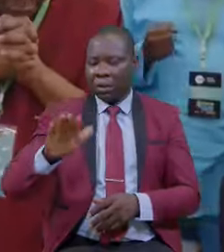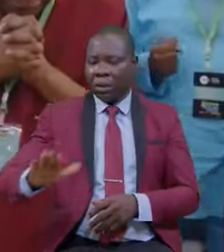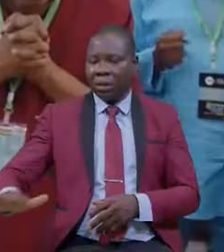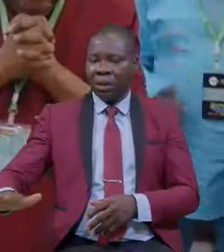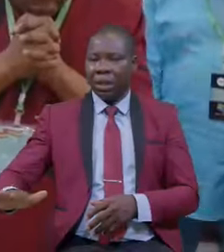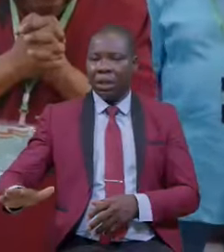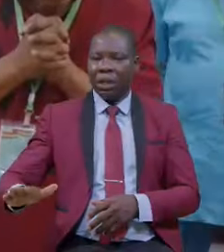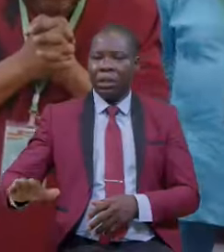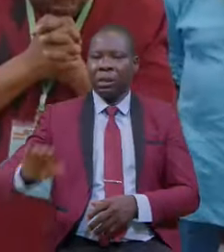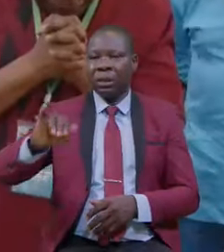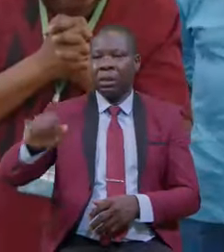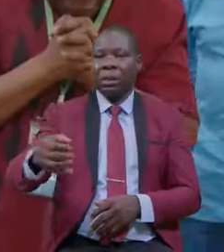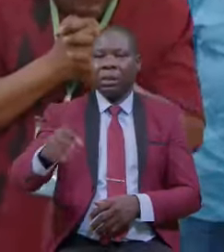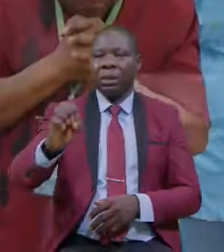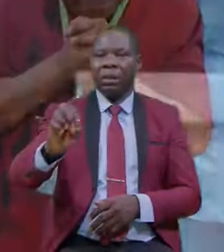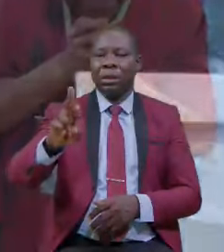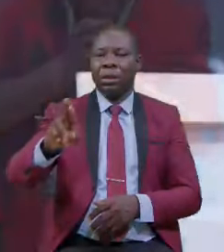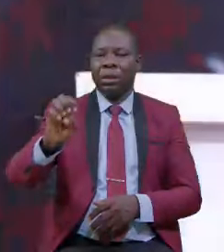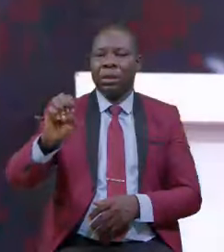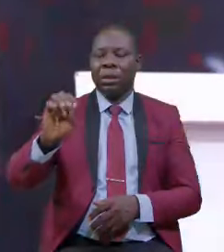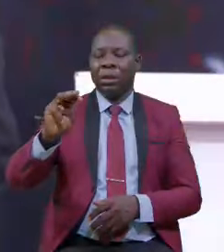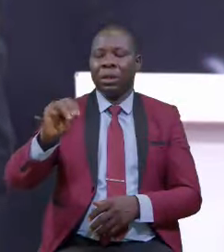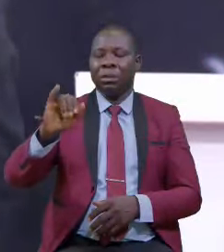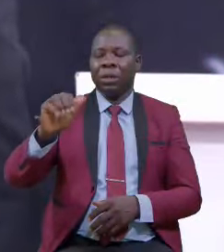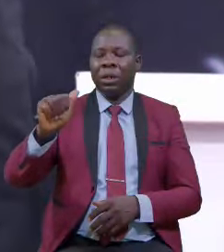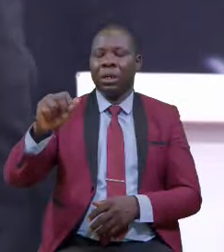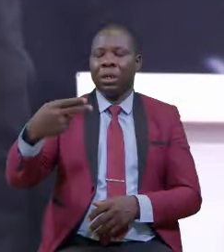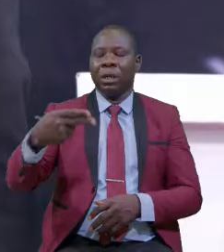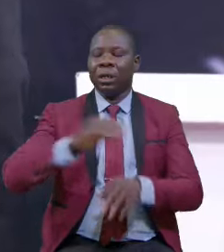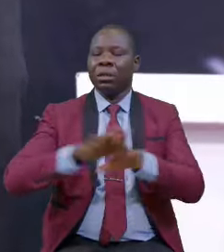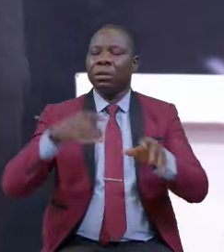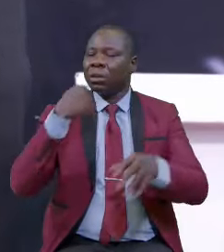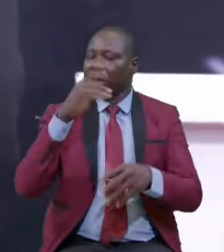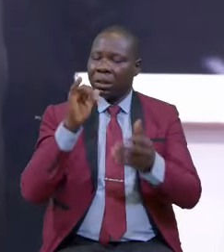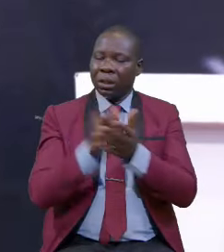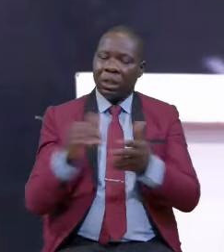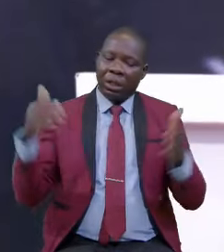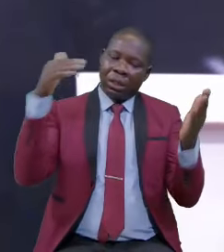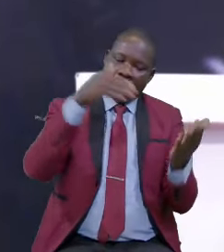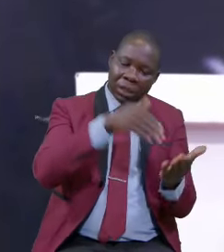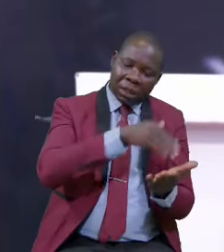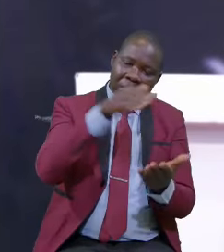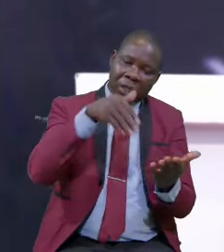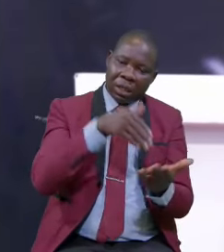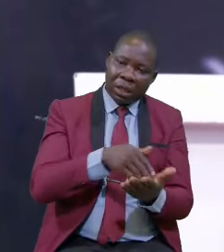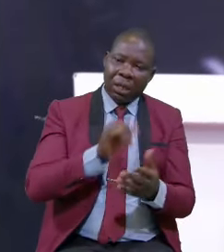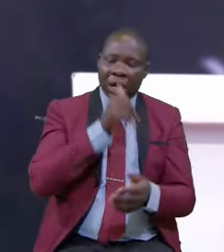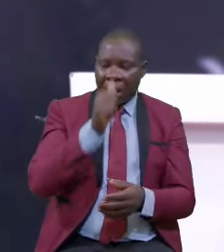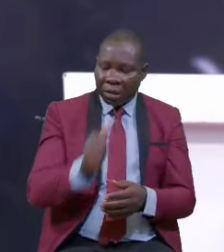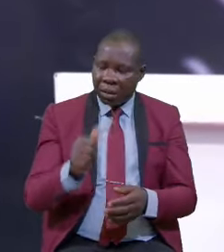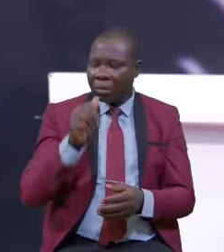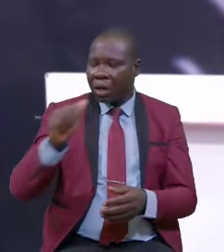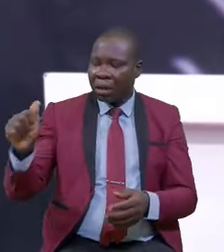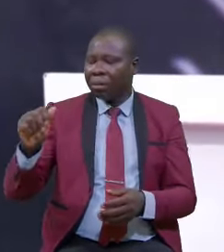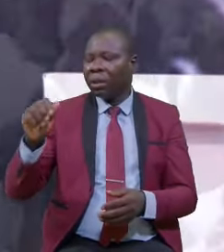Jeremiah, don't say that again. I'm a child. You will go everywhere I send you. And you